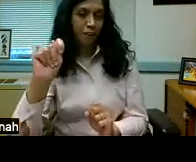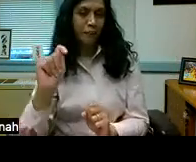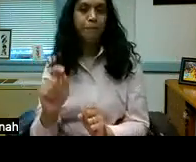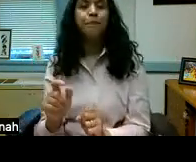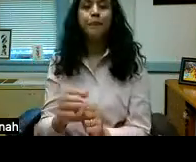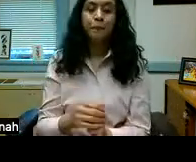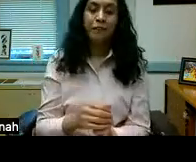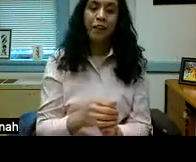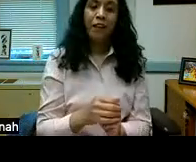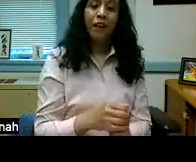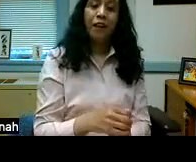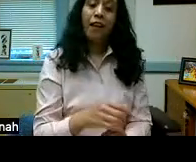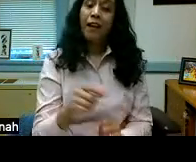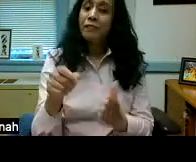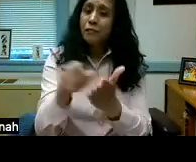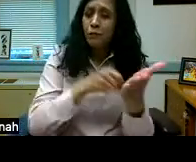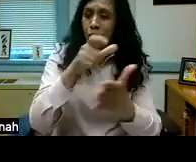She is a superintendent in Vermont.